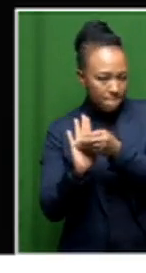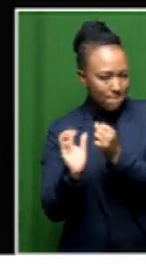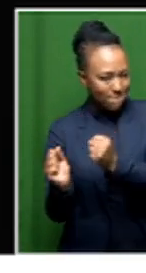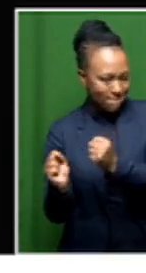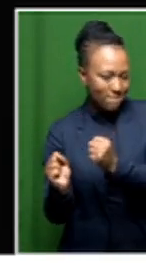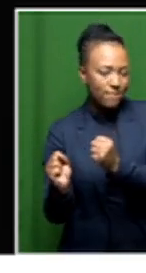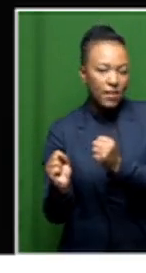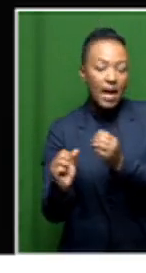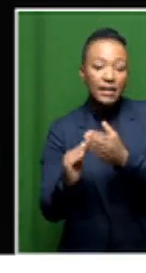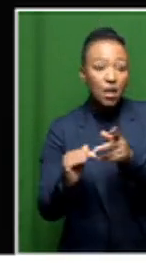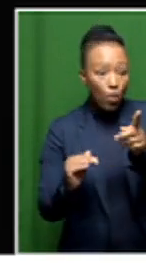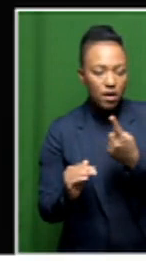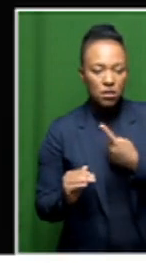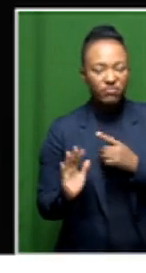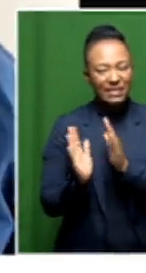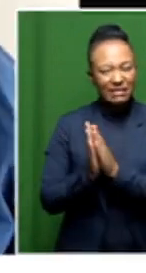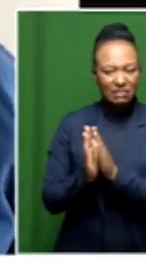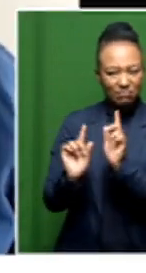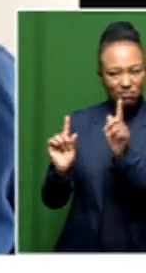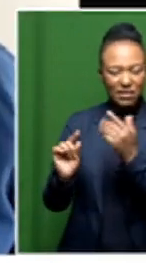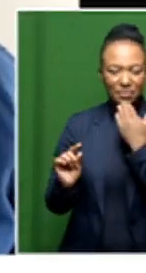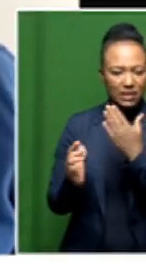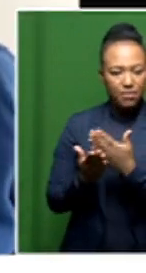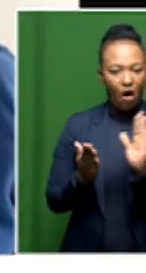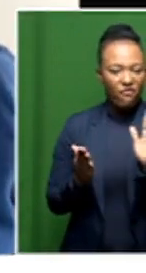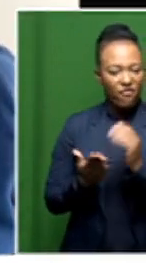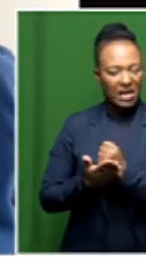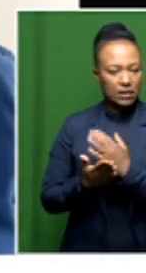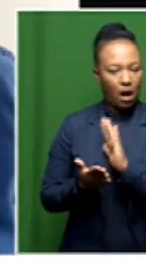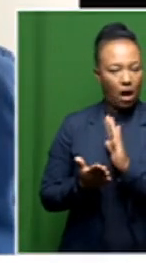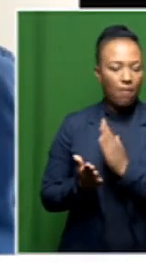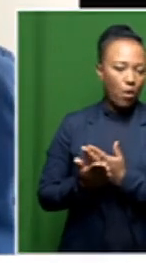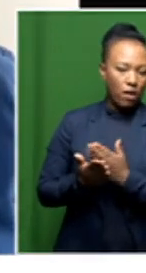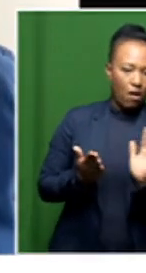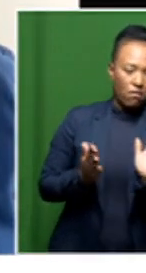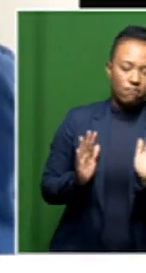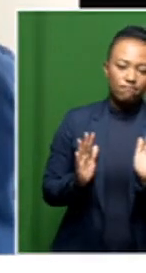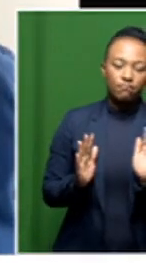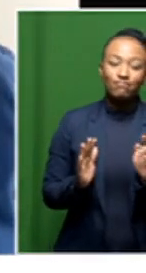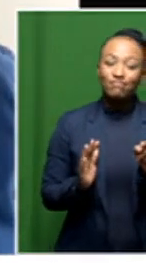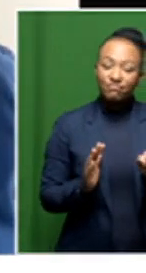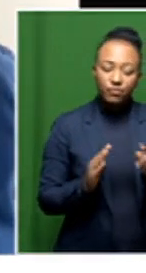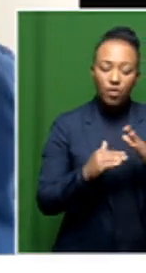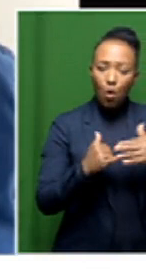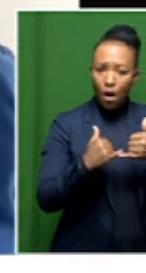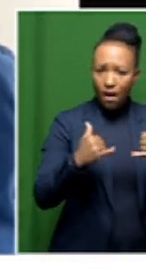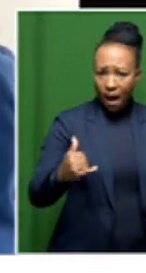for a deregistration. And Ms. Mamabolo, the online registration provision,